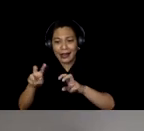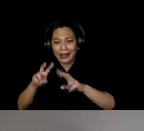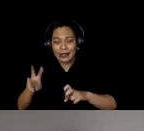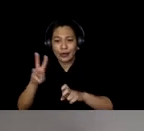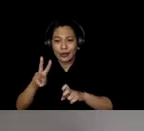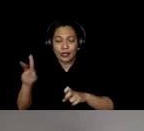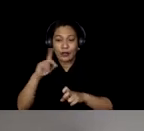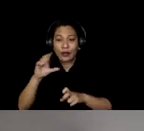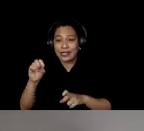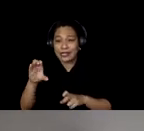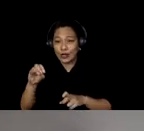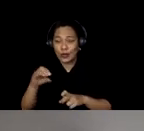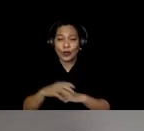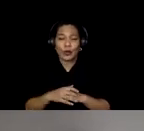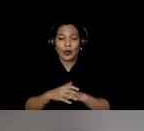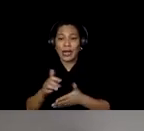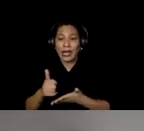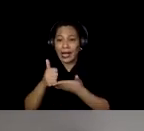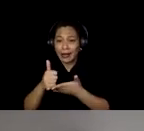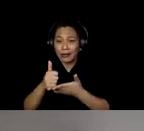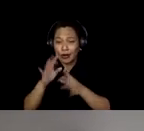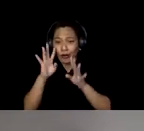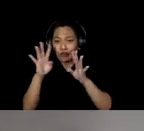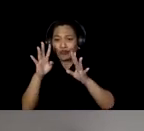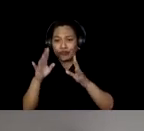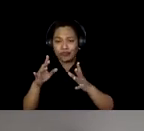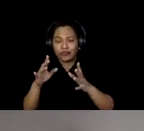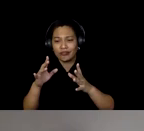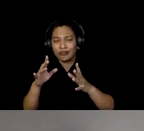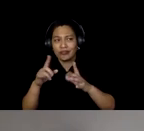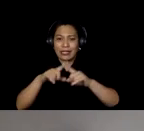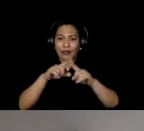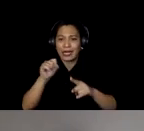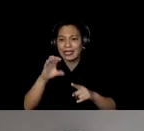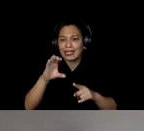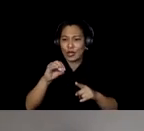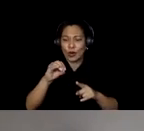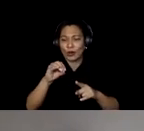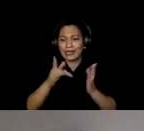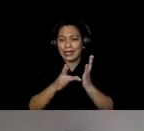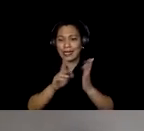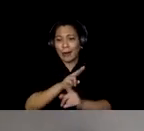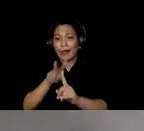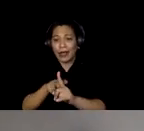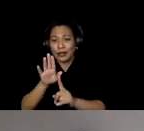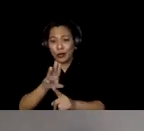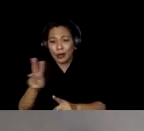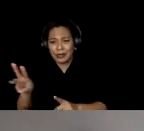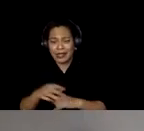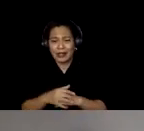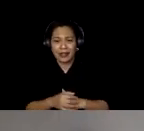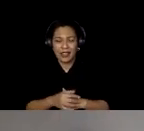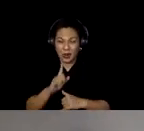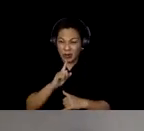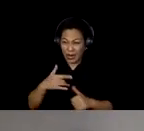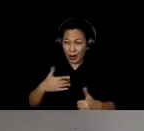you come up with SEO techniques, or helps you implement SEO techniques into your website. So I don't know that I can like